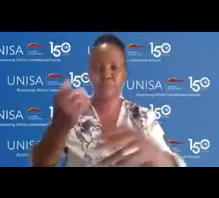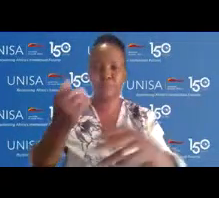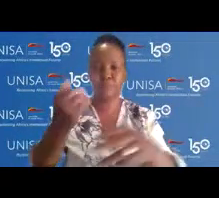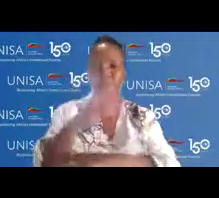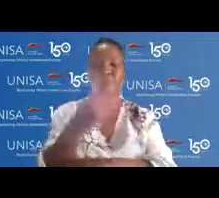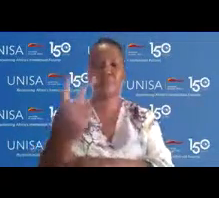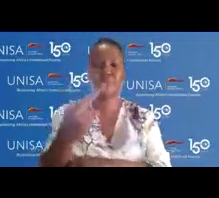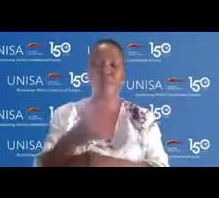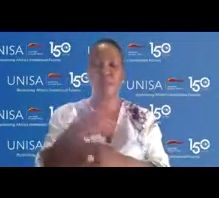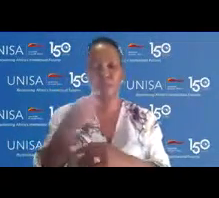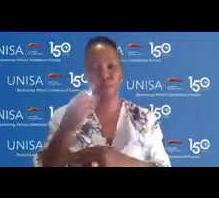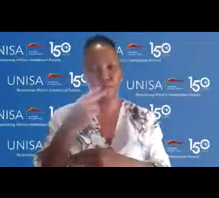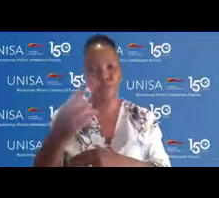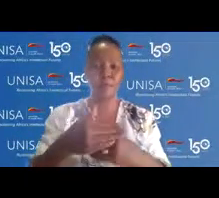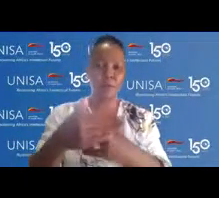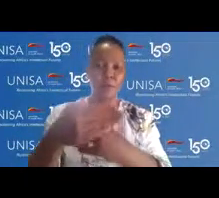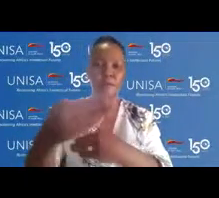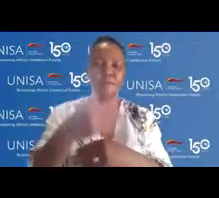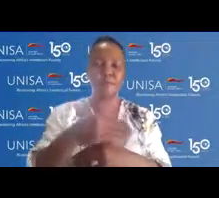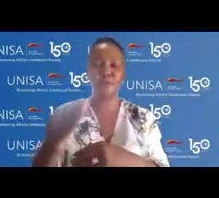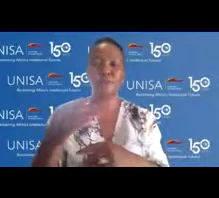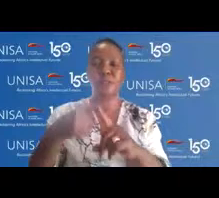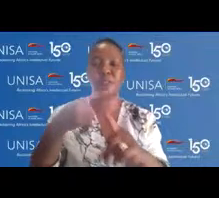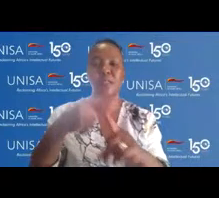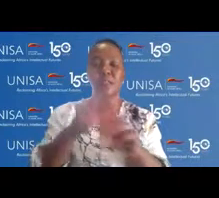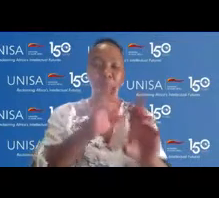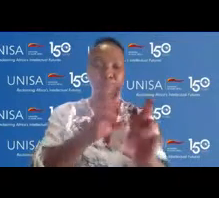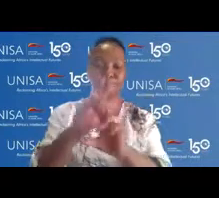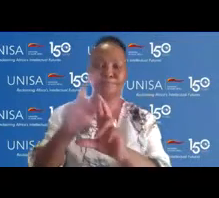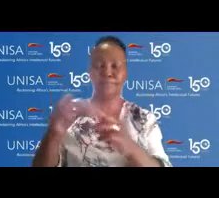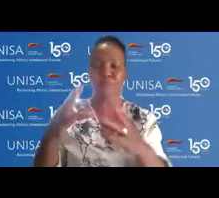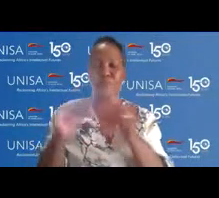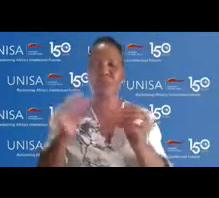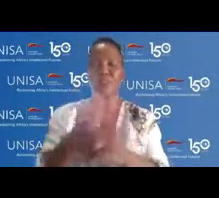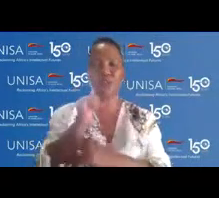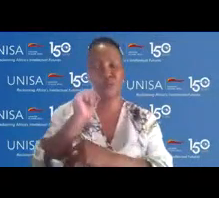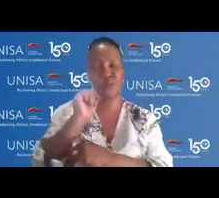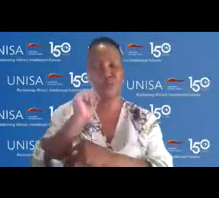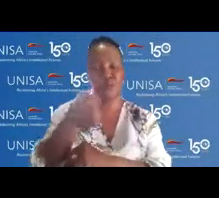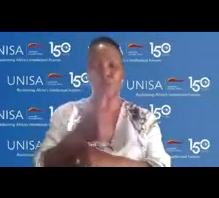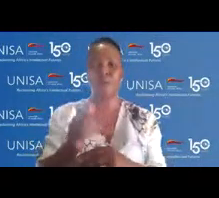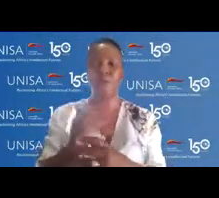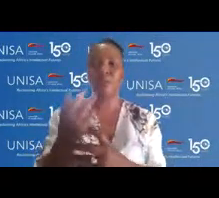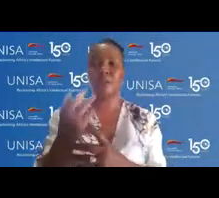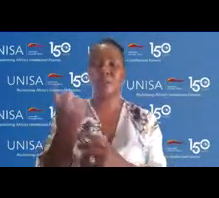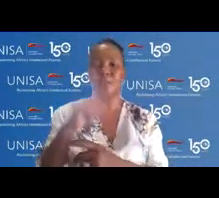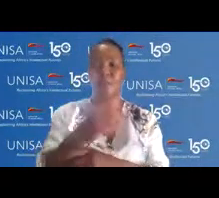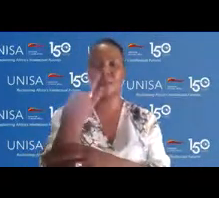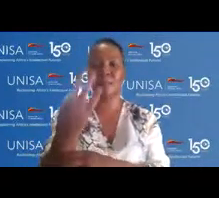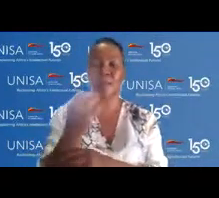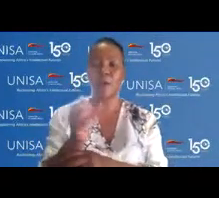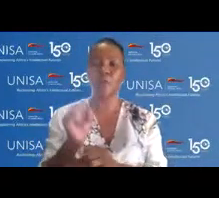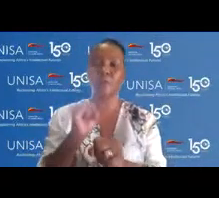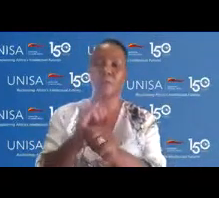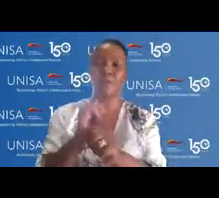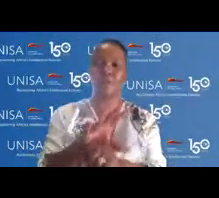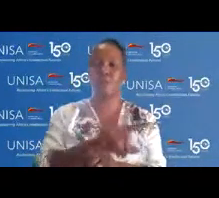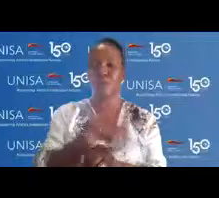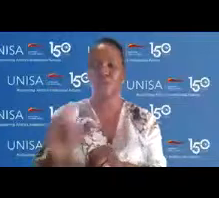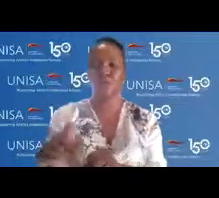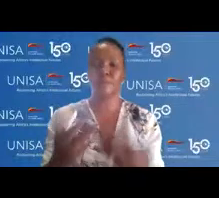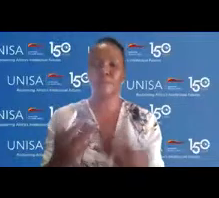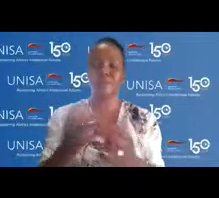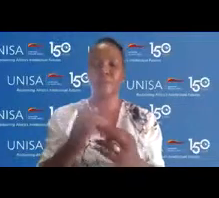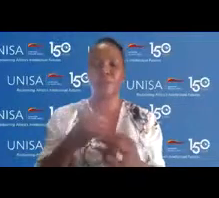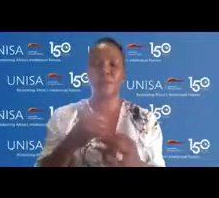your positive responses as we conclude day 3 tomorrow to see how impactful this training has. So thank you very much, David, and I wish you and the colleagues all the best as